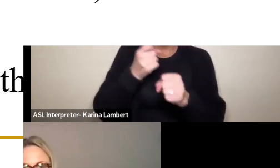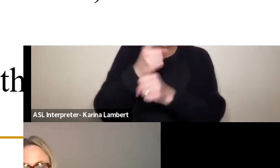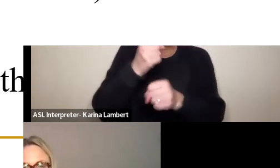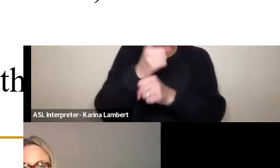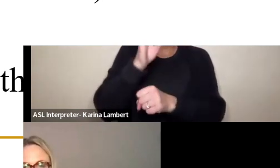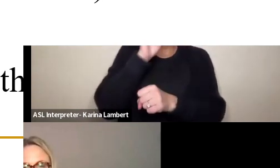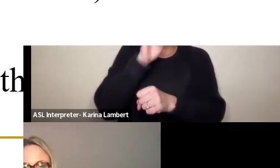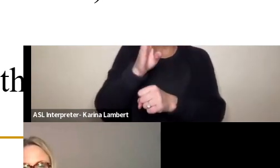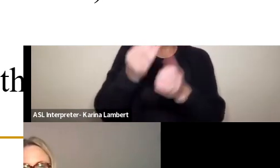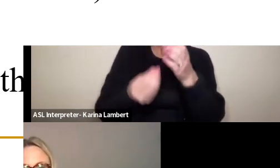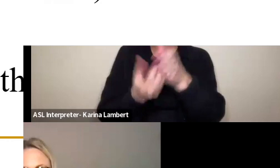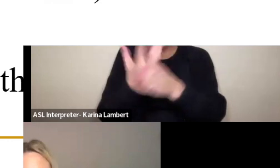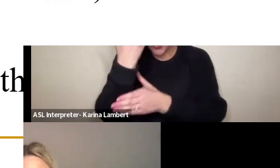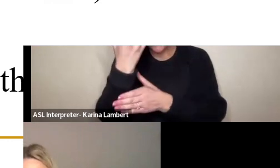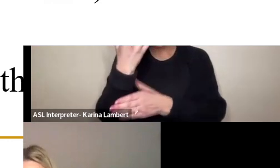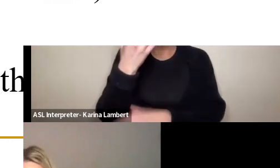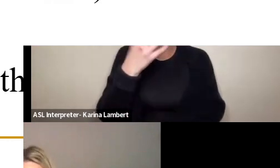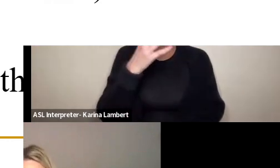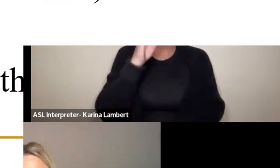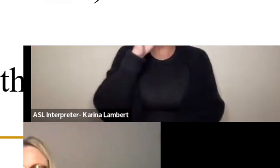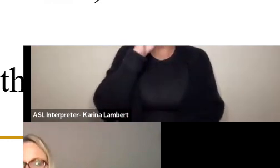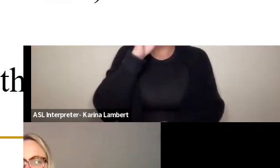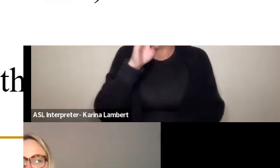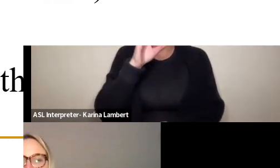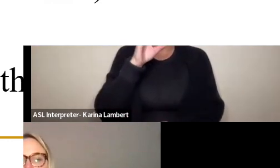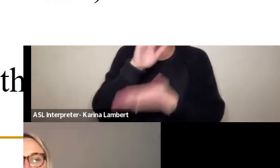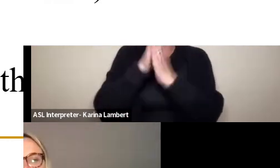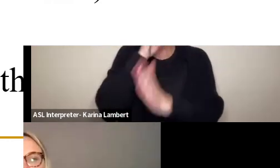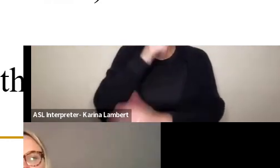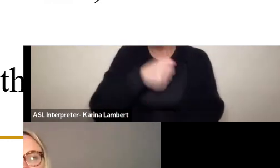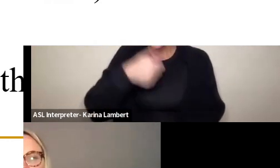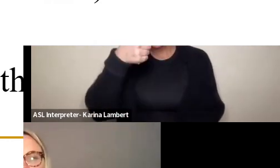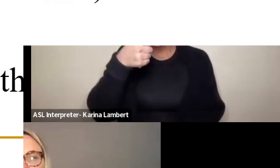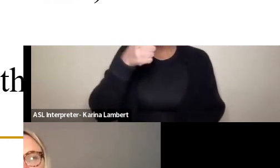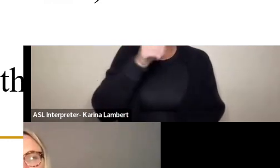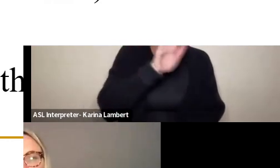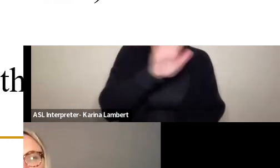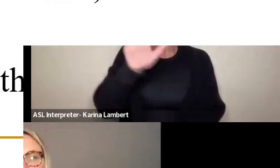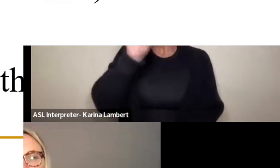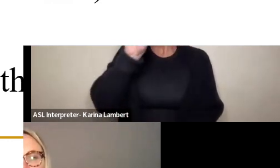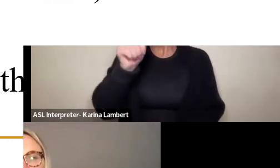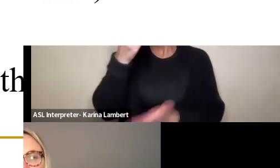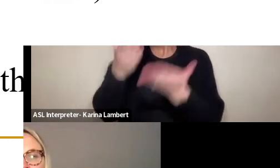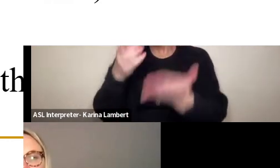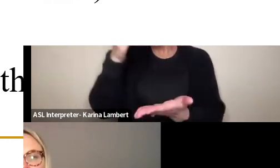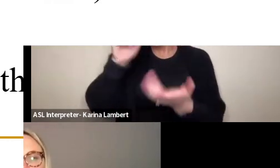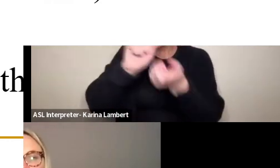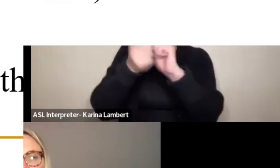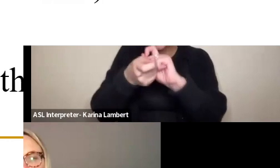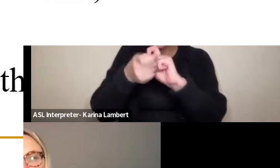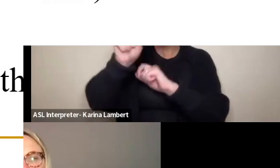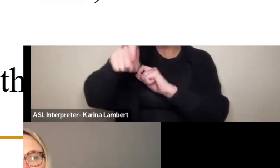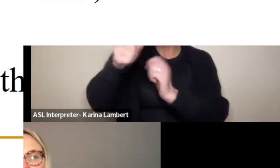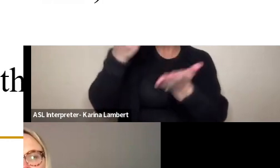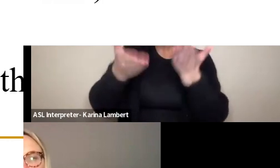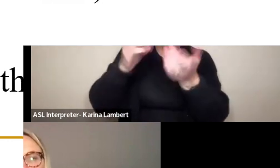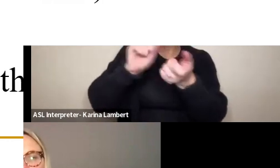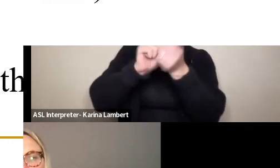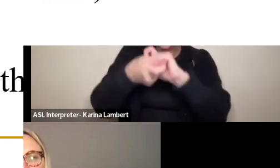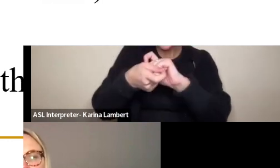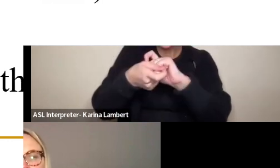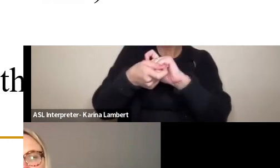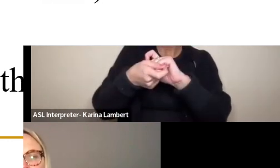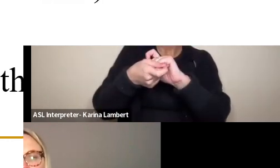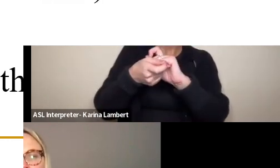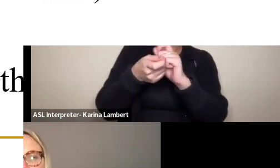age, their disabilities may change, their needs may change. So, and the gaps in services may